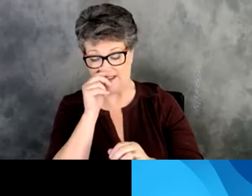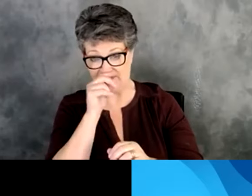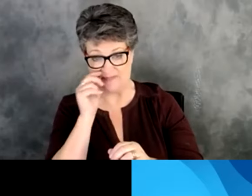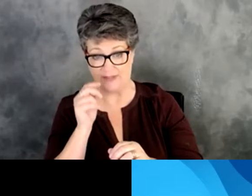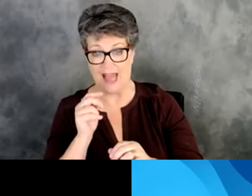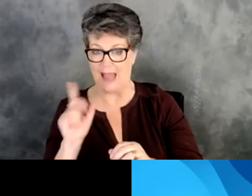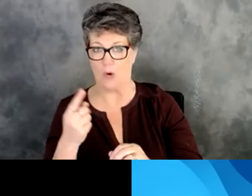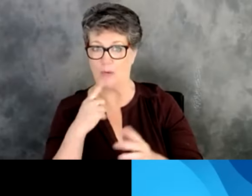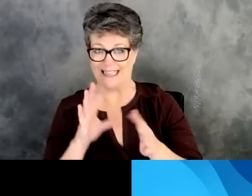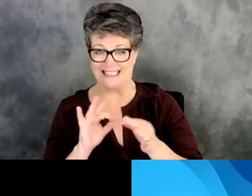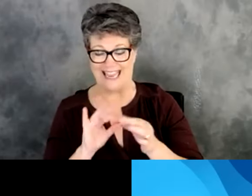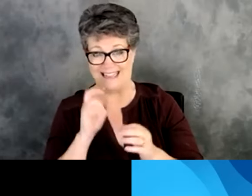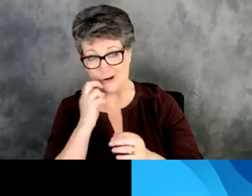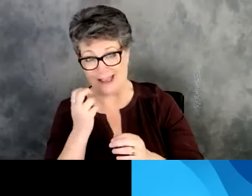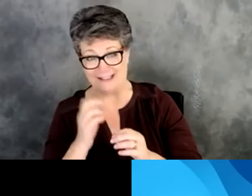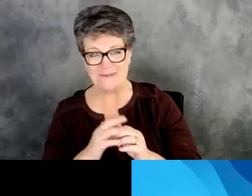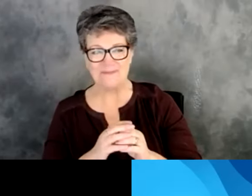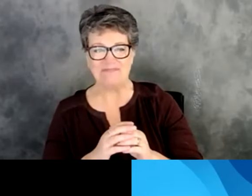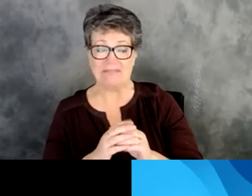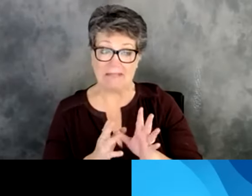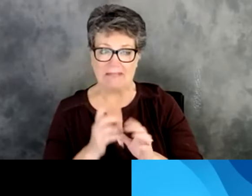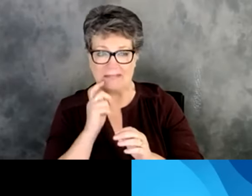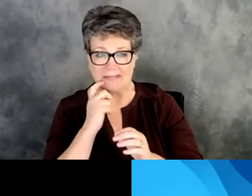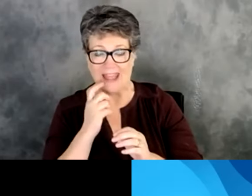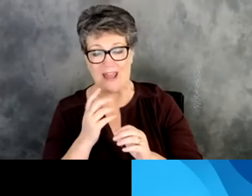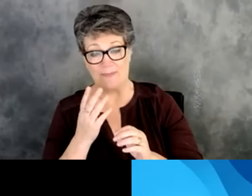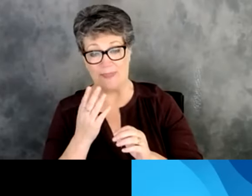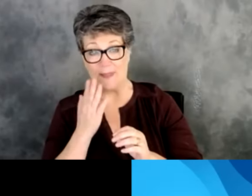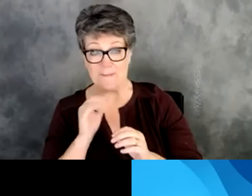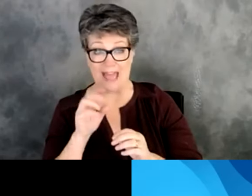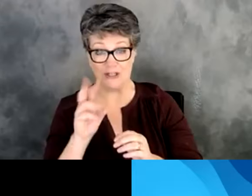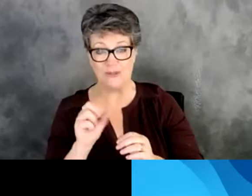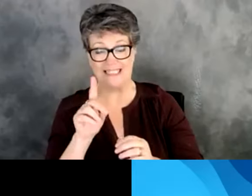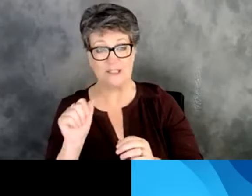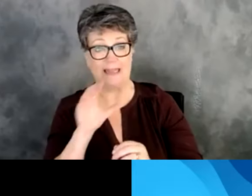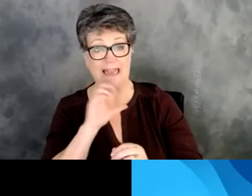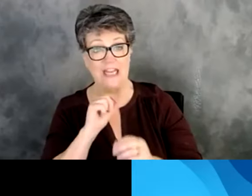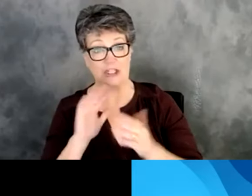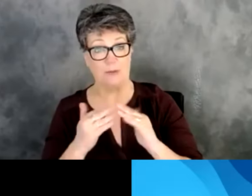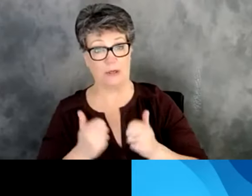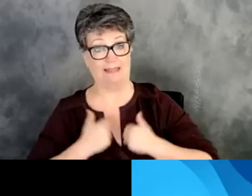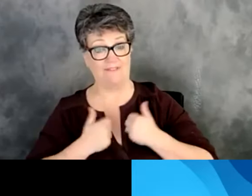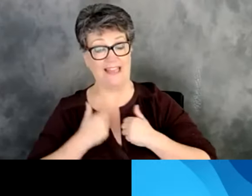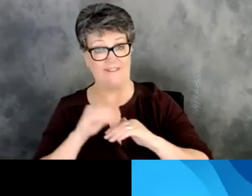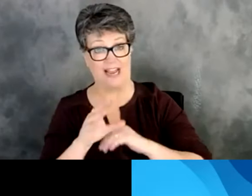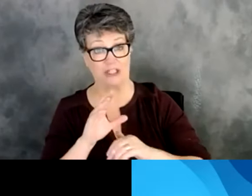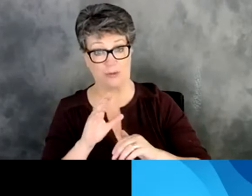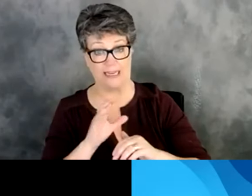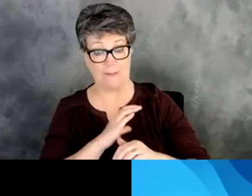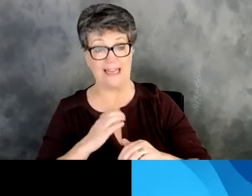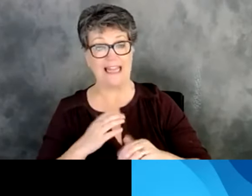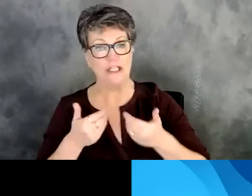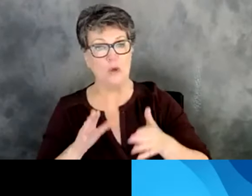I'm only saying it sarcastically, the bad news that the Disability and Aging Community Living Advisory Committee is losing its